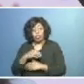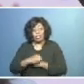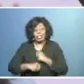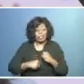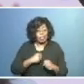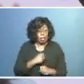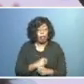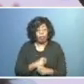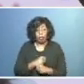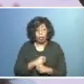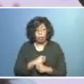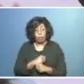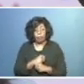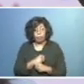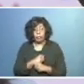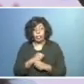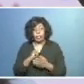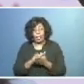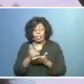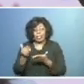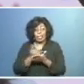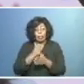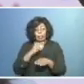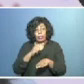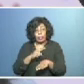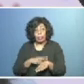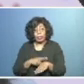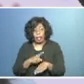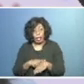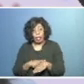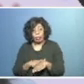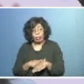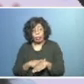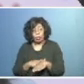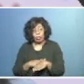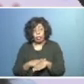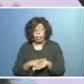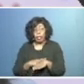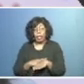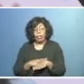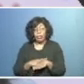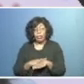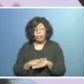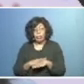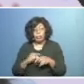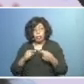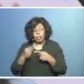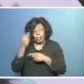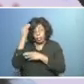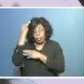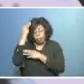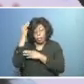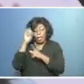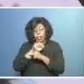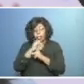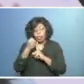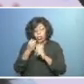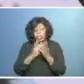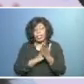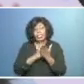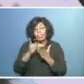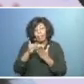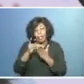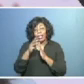lifelong trauma that sometimes undermine the intellectual, emotional, and social development